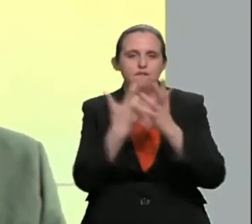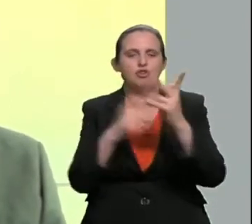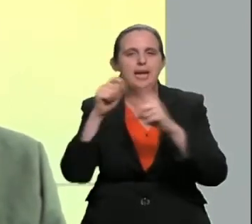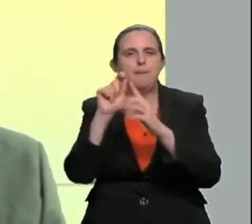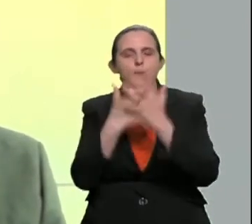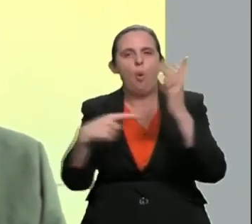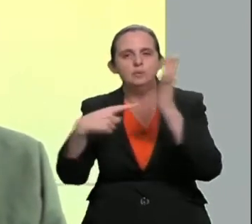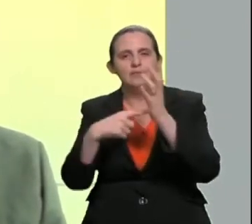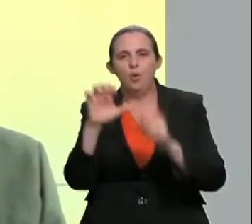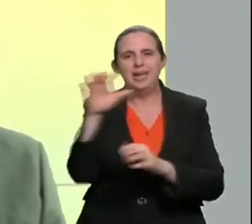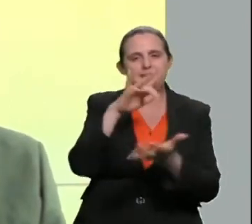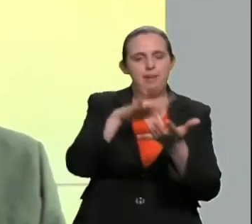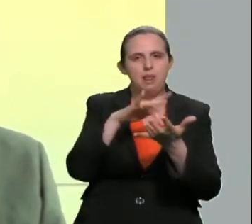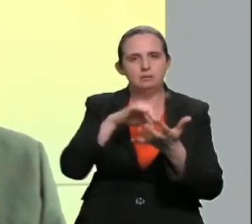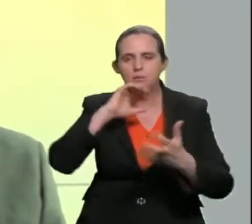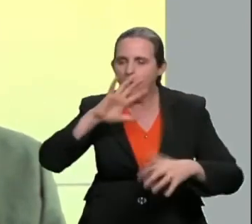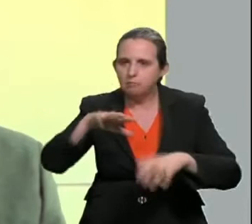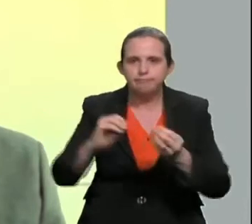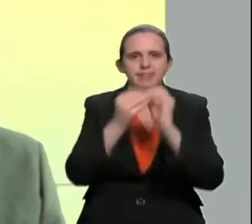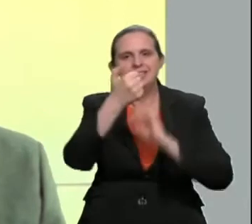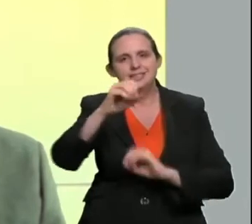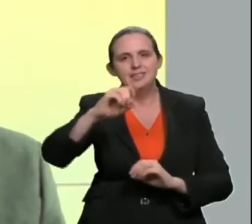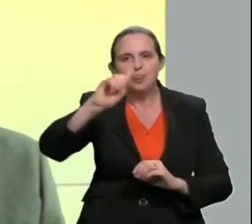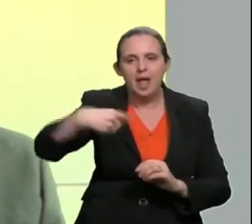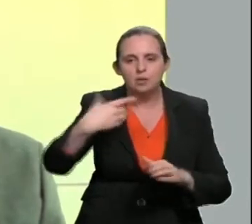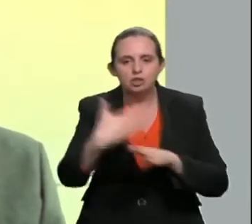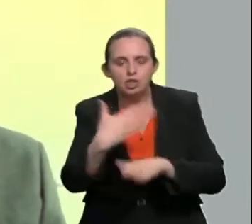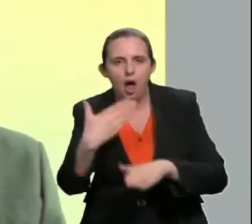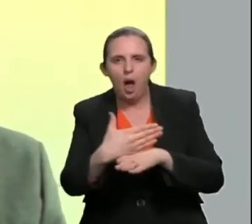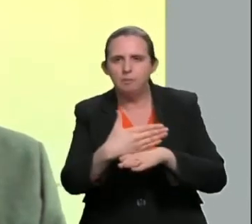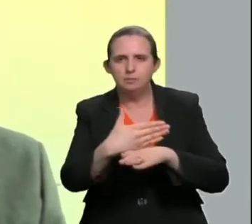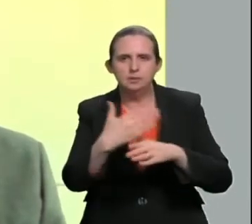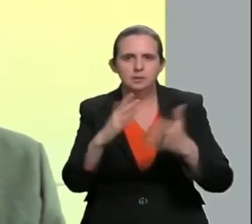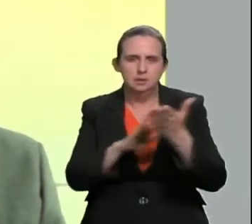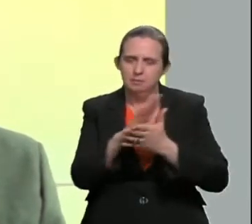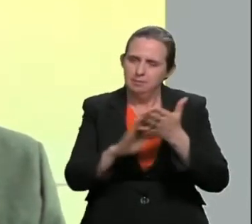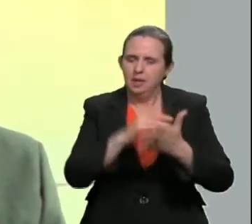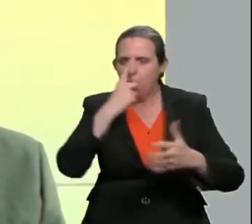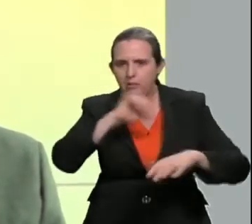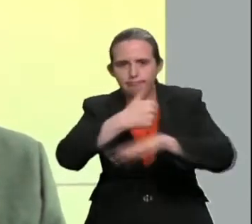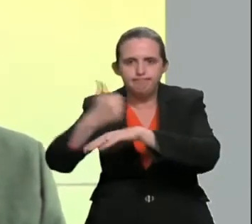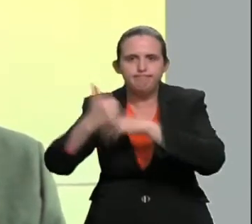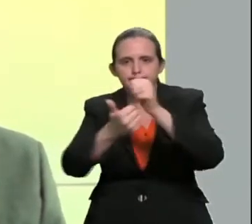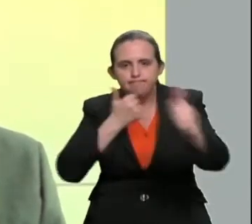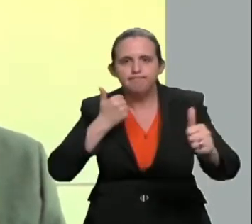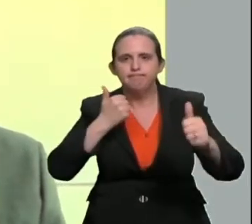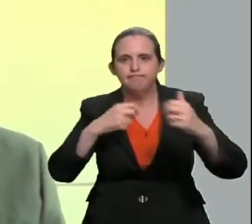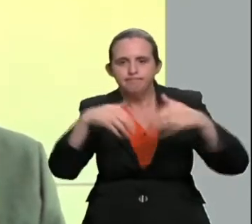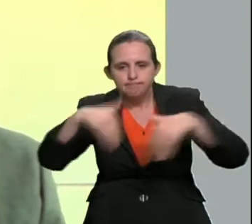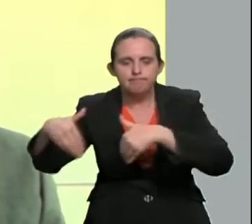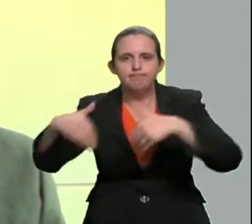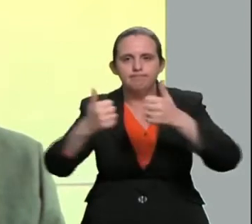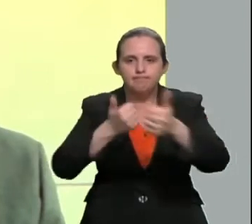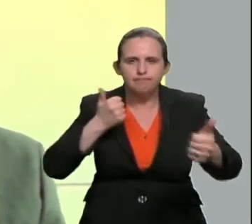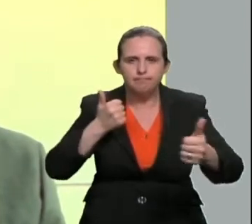jobs and provide a massive boost for employers such as Cornton Engineering and Abacus in Ashfield. After decades of neglect from